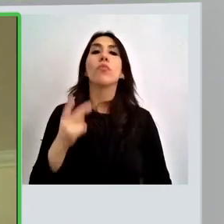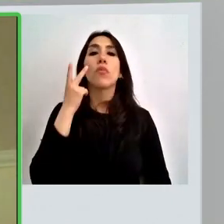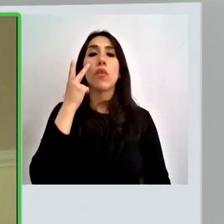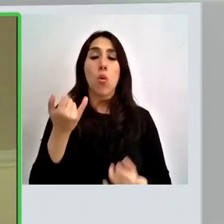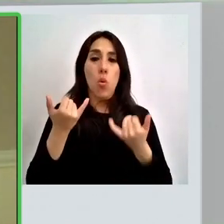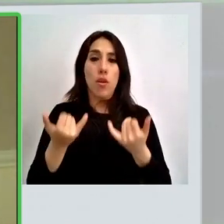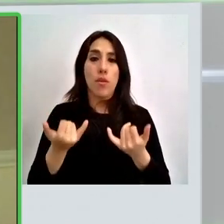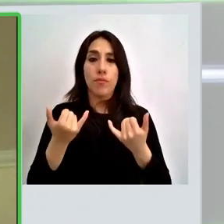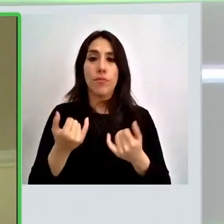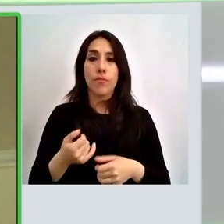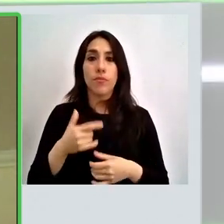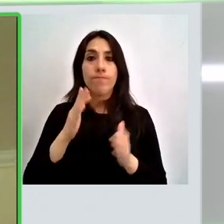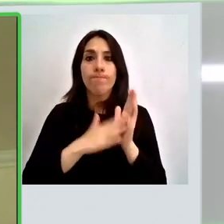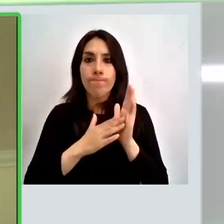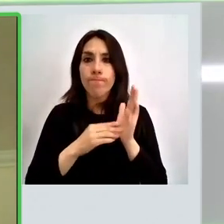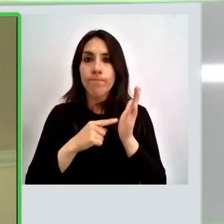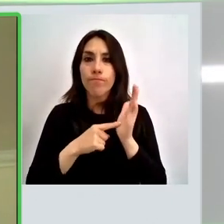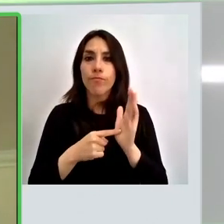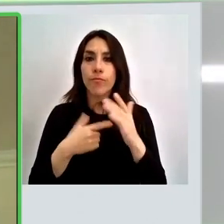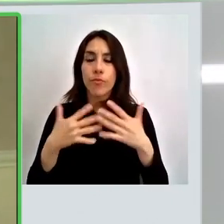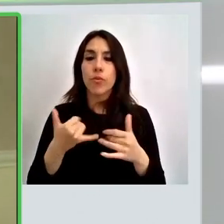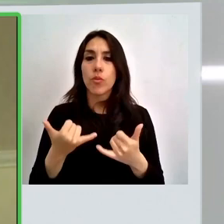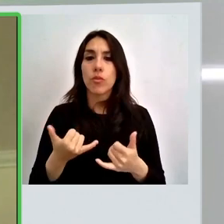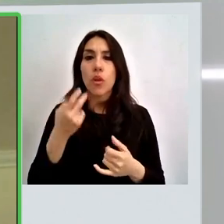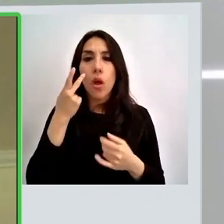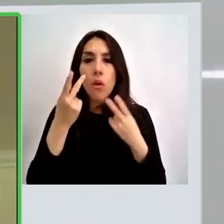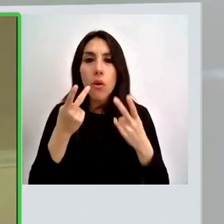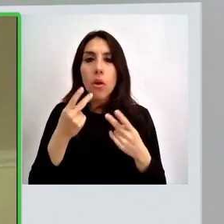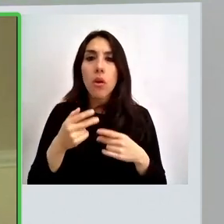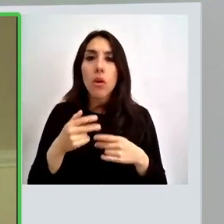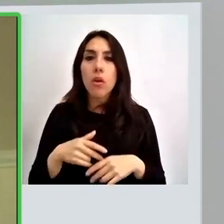come across the bottom of my screen. So,